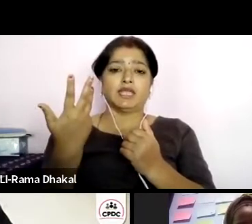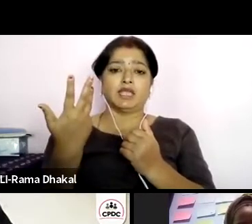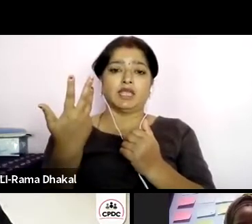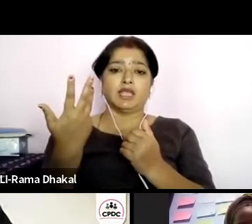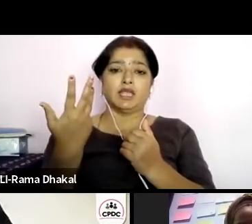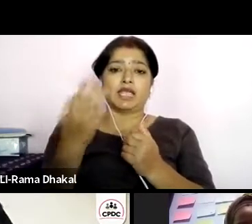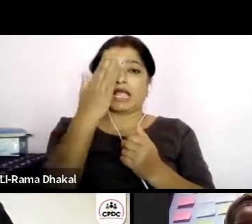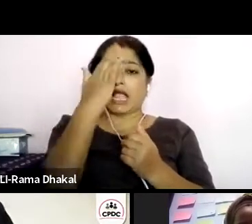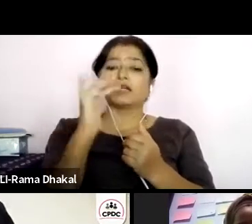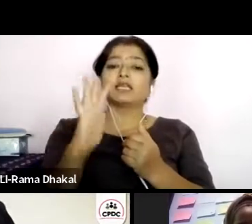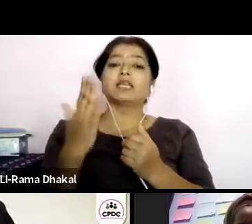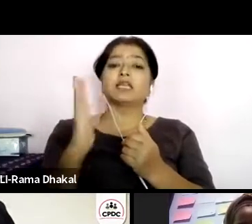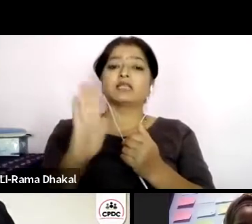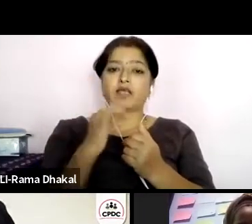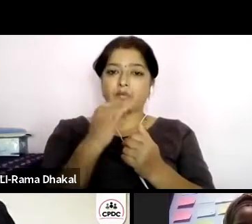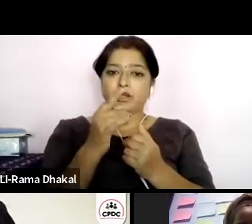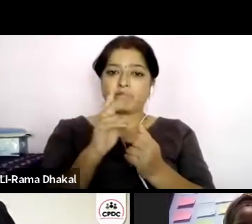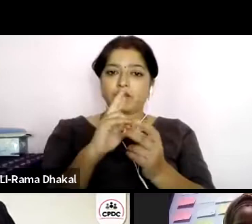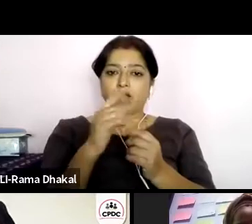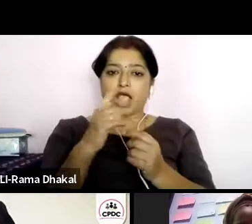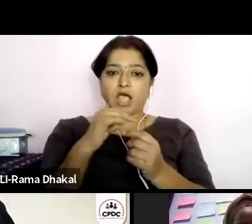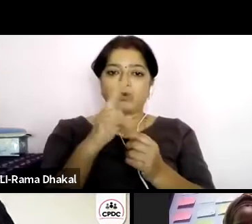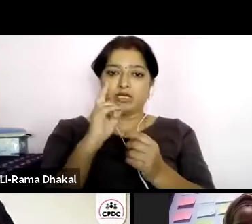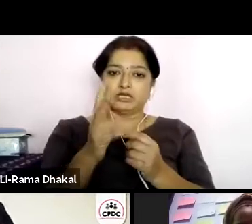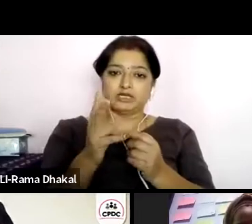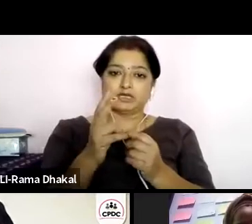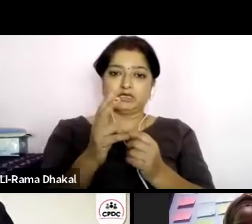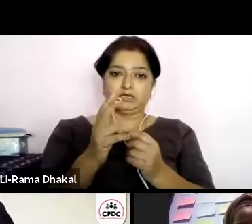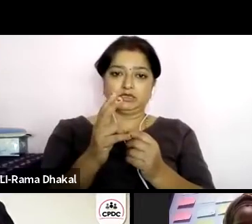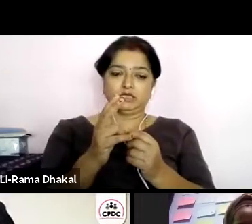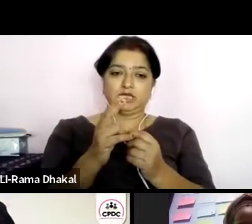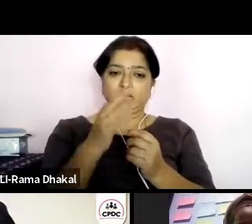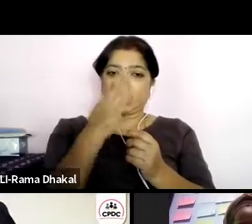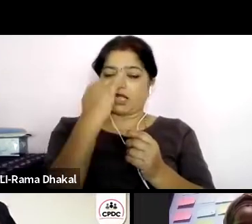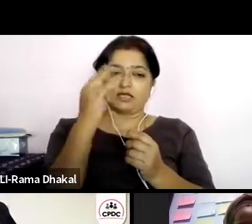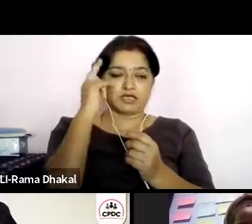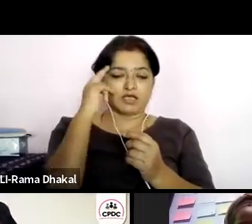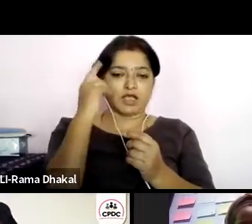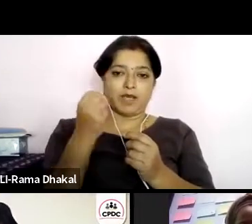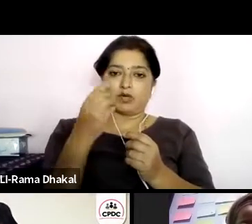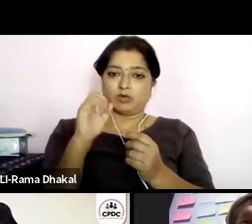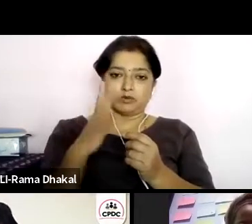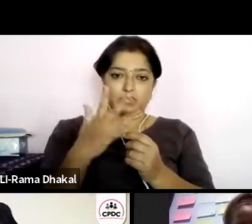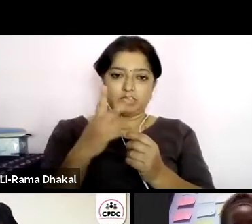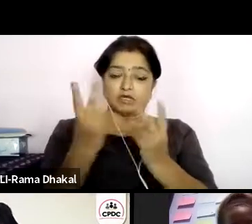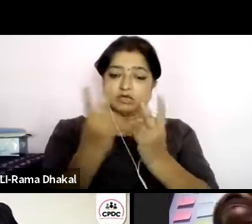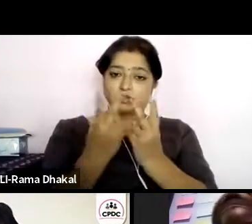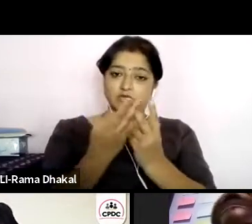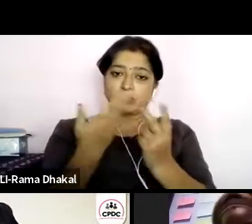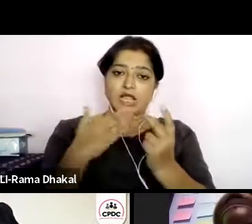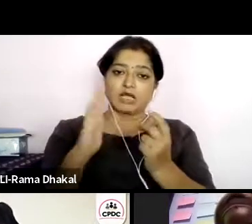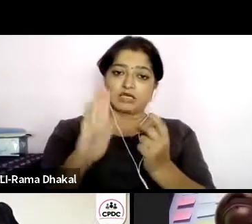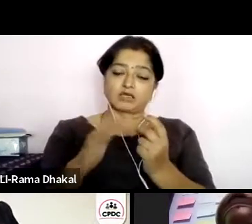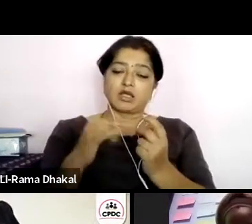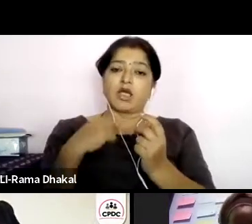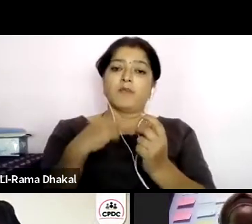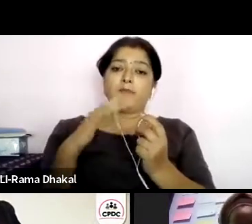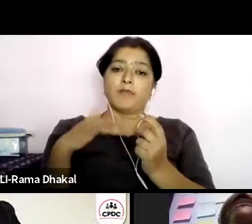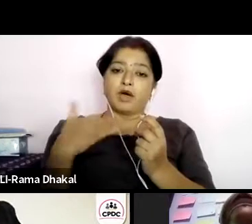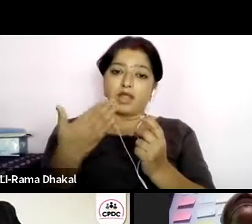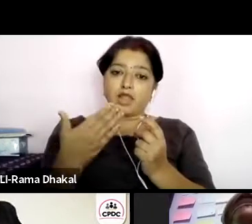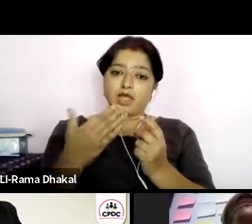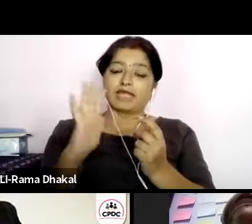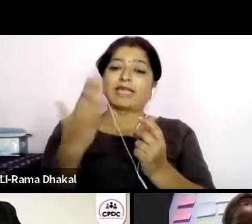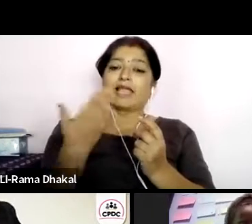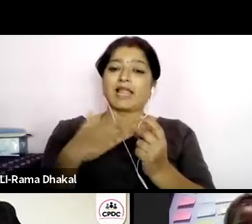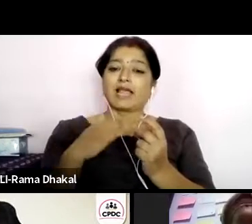islands and persons throughout the world. So I believe that we should collaborate, share